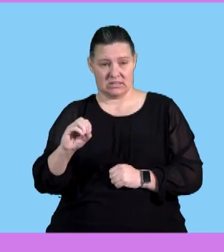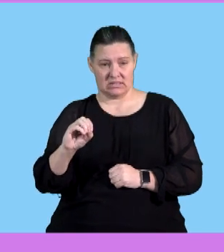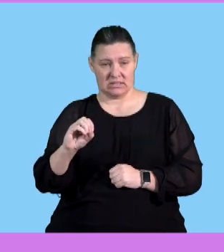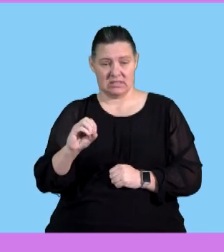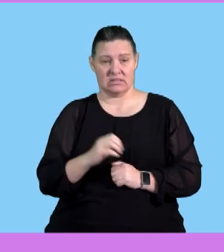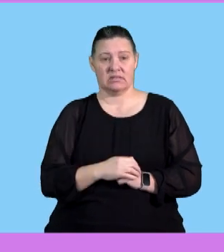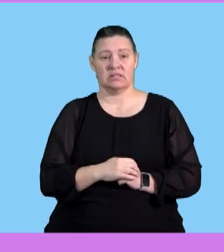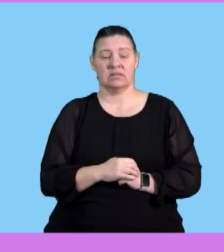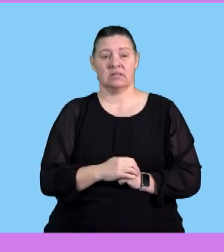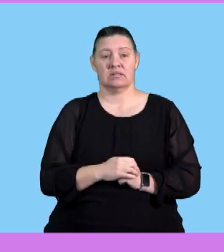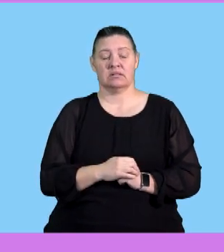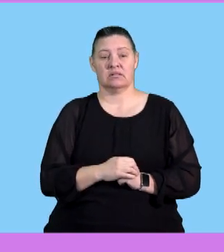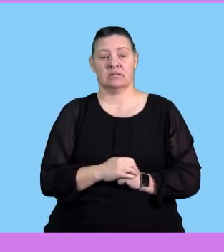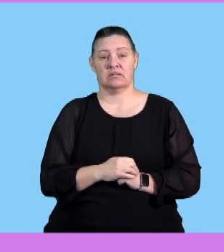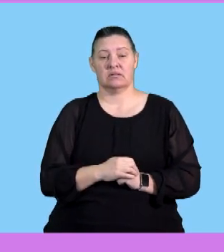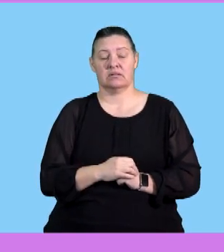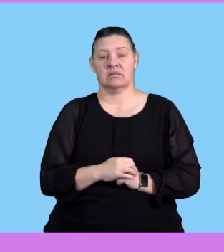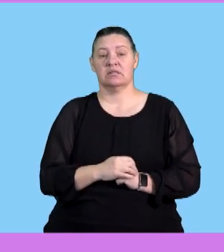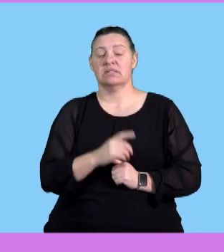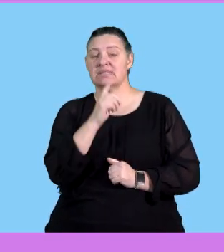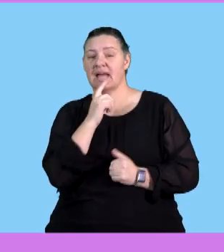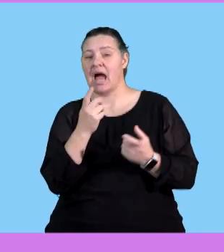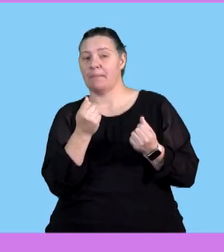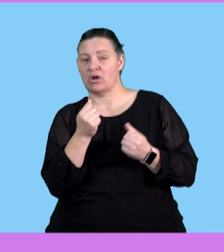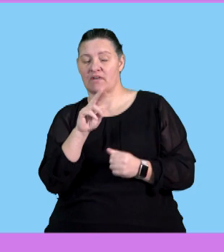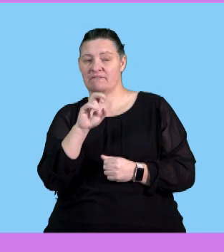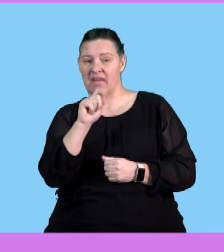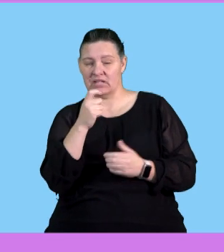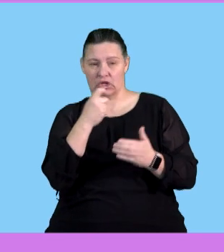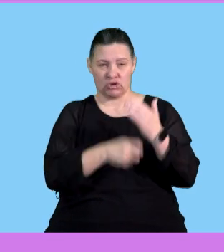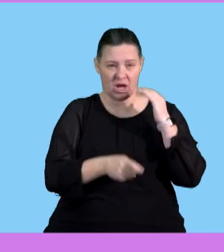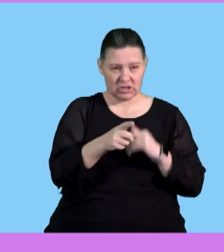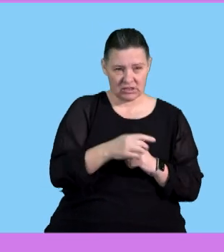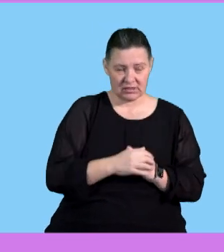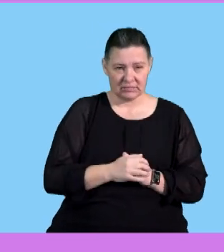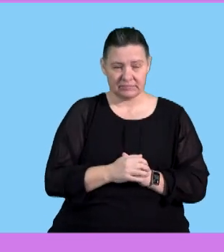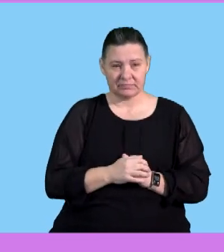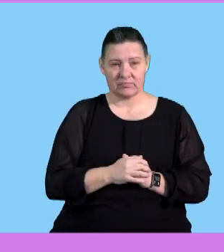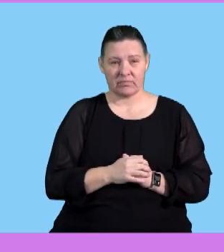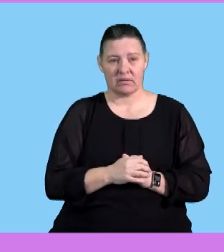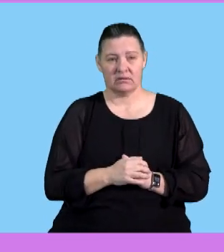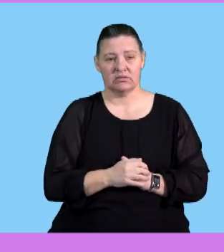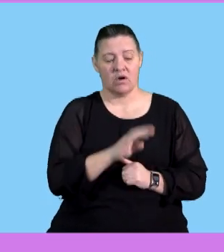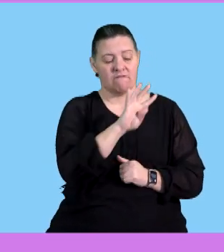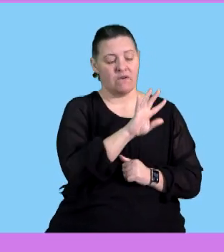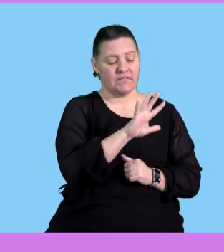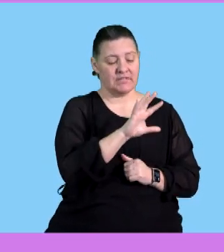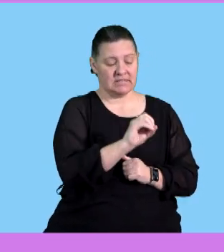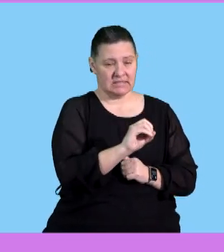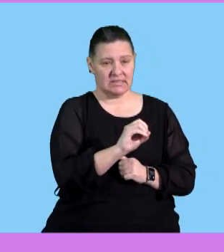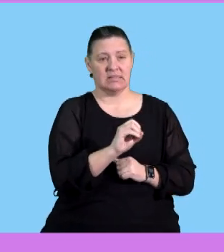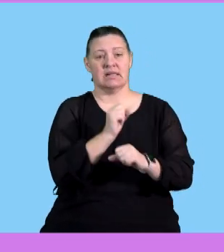15/100. So now let us work it out and see how much amount of VAT is charged on this hoodie jacket. So we